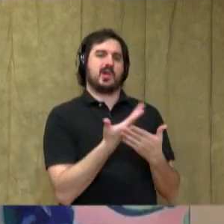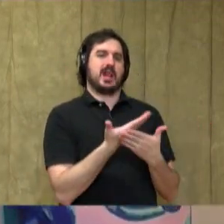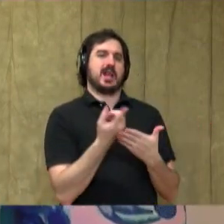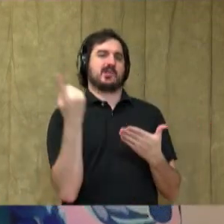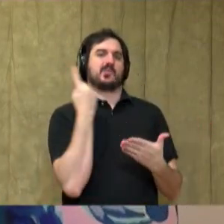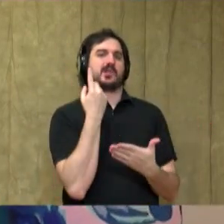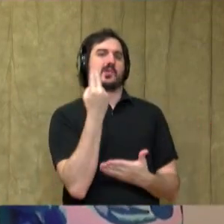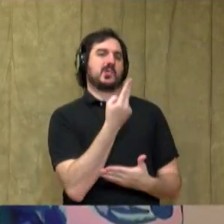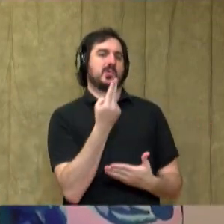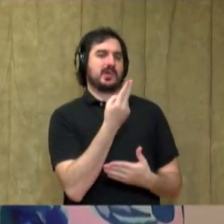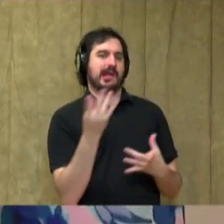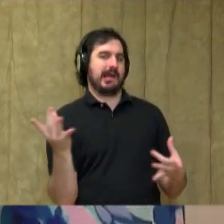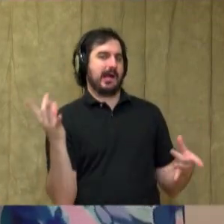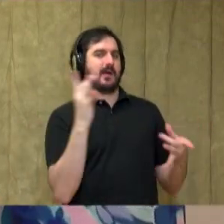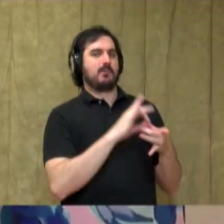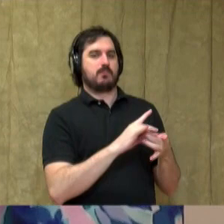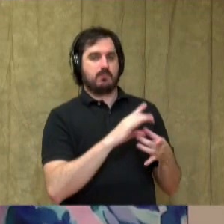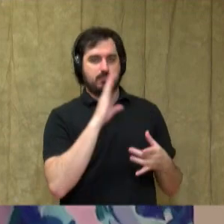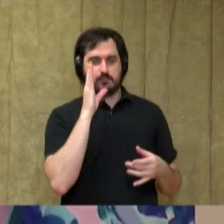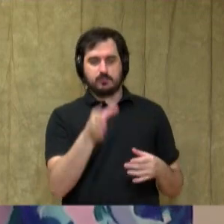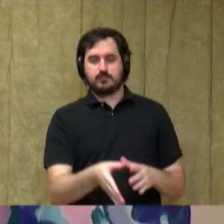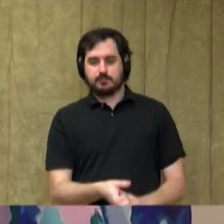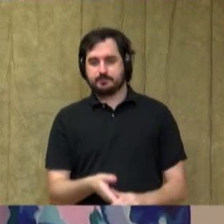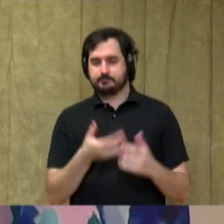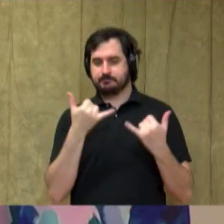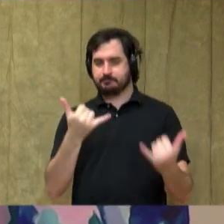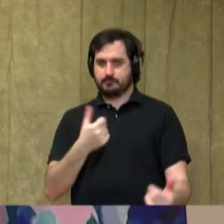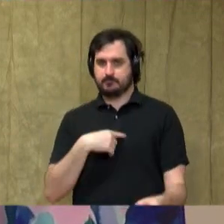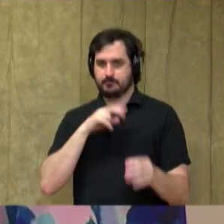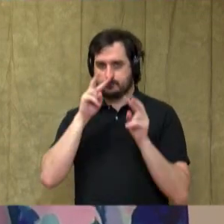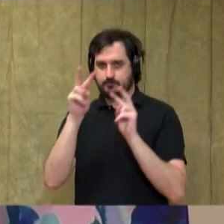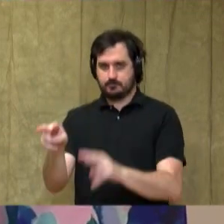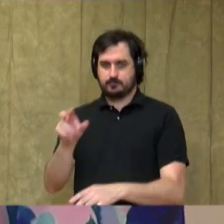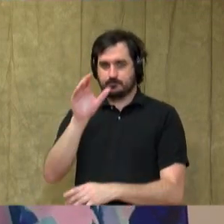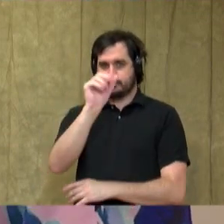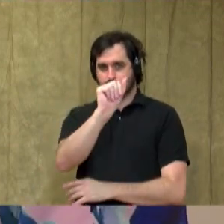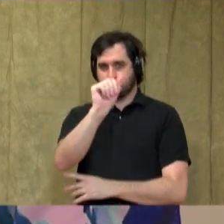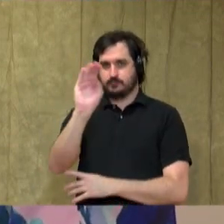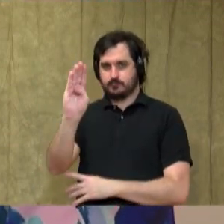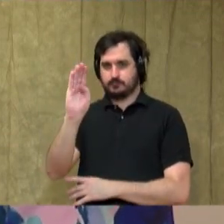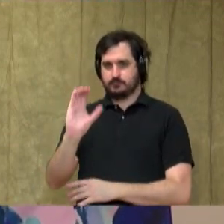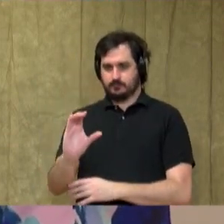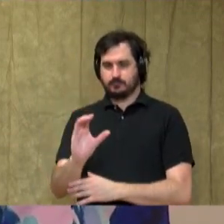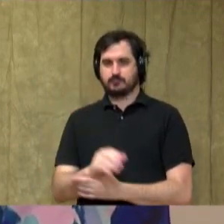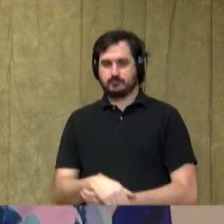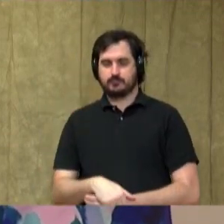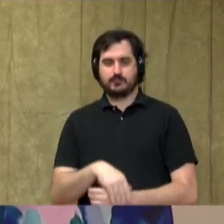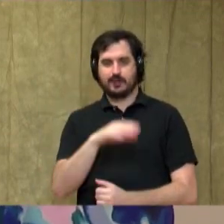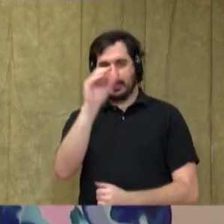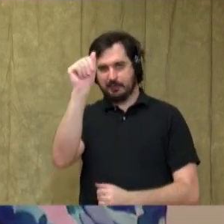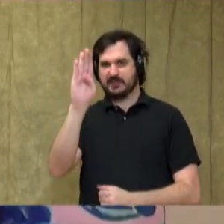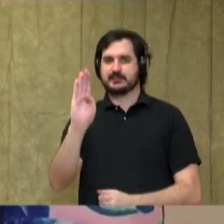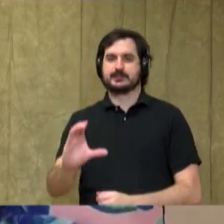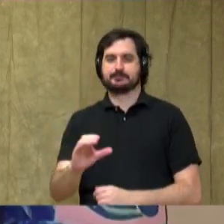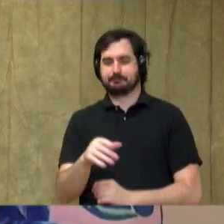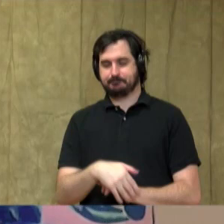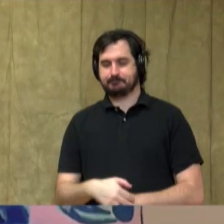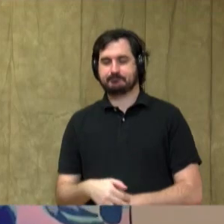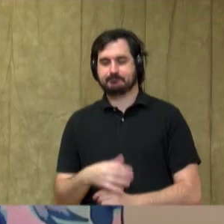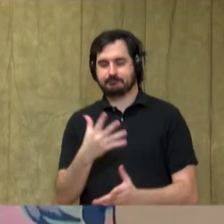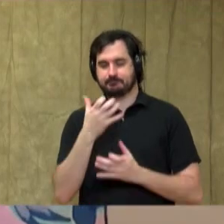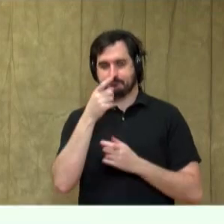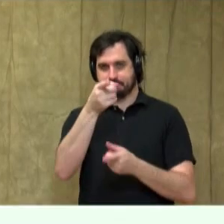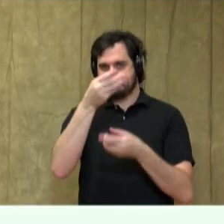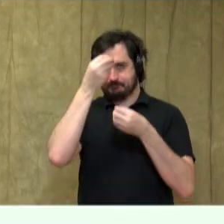So now, let's look at A, B, and C right here, okay? I want you to tell